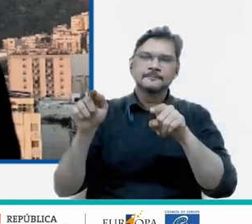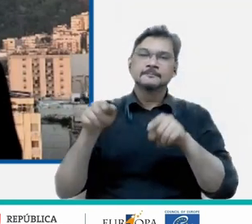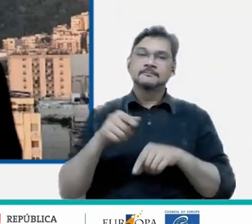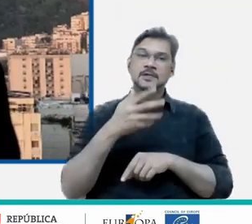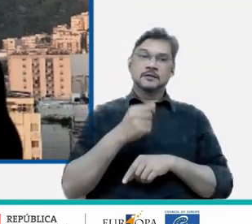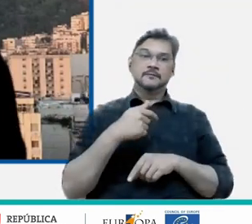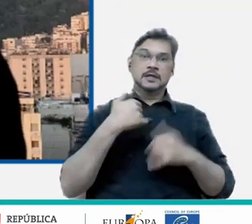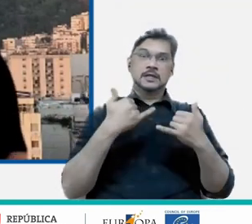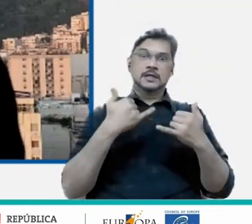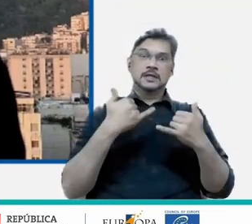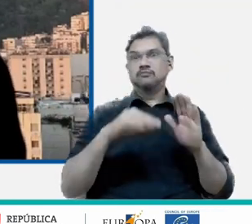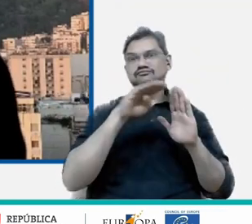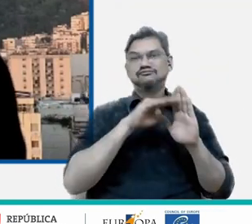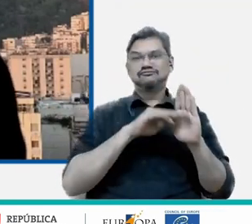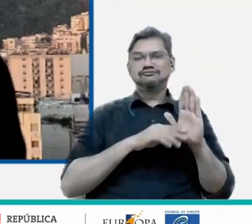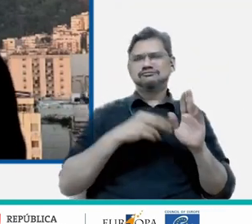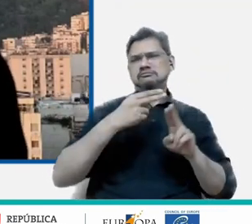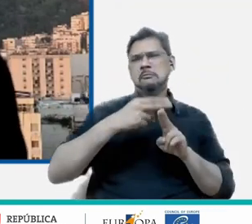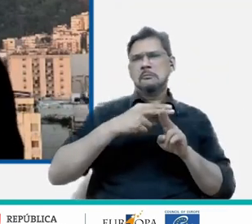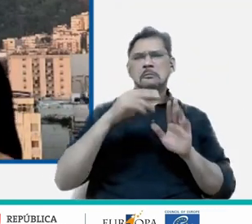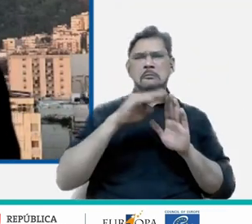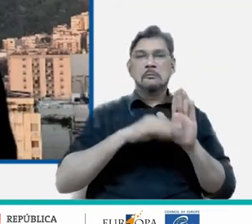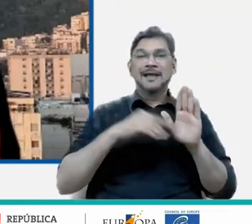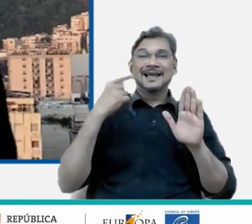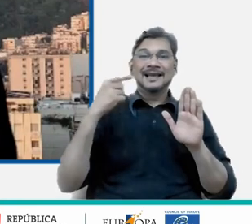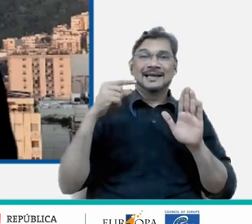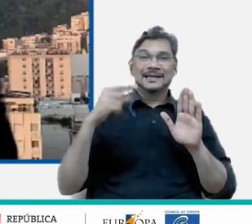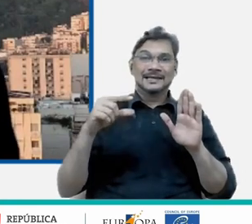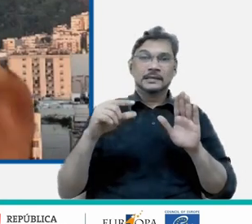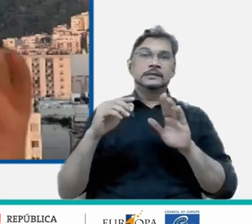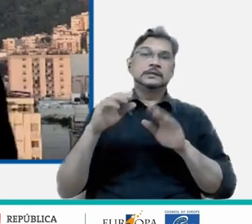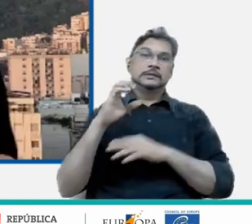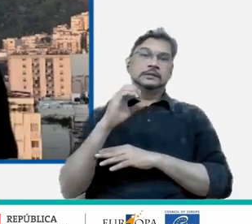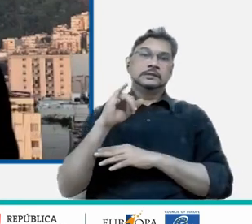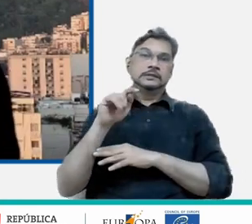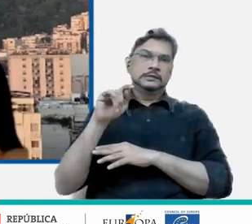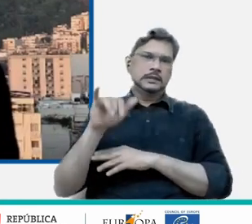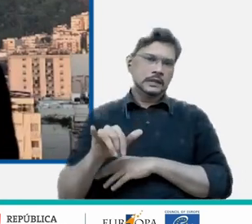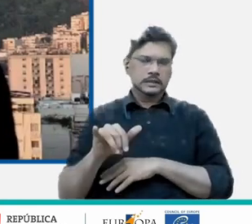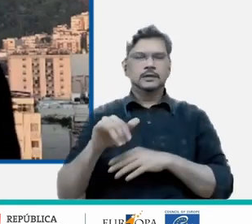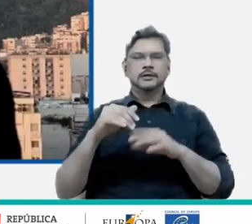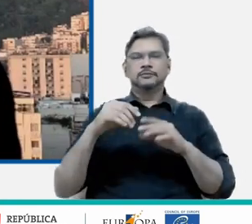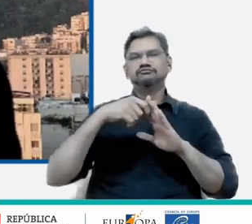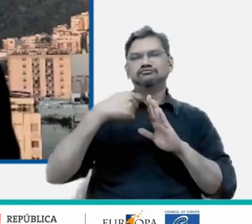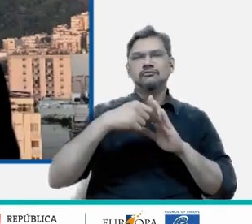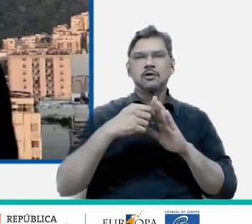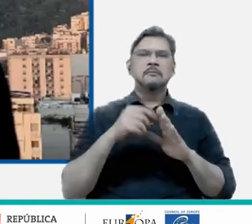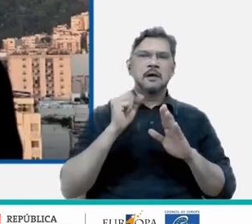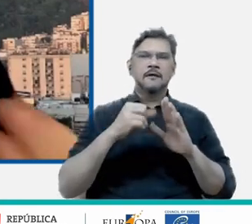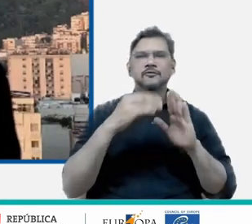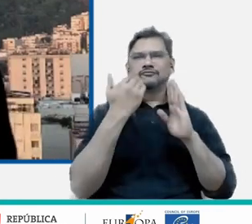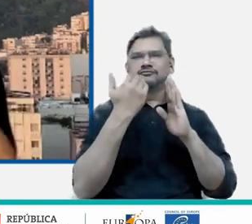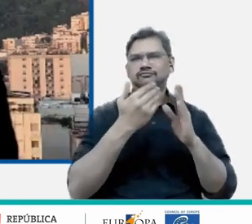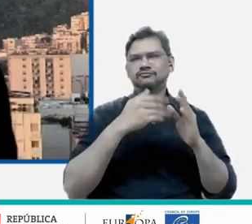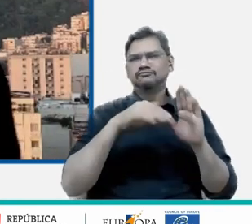what we're going to call now the Project Preparation Resource Directory, where actually cities can look for information